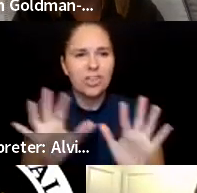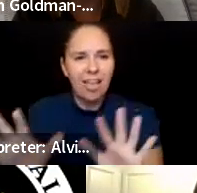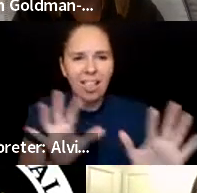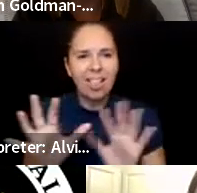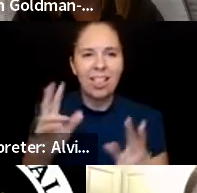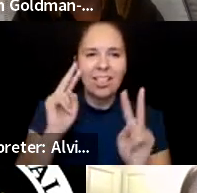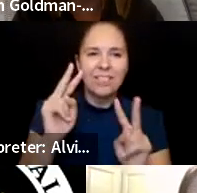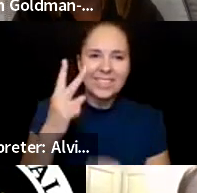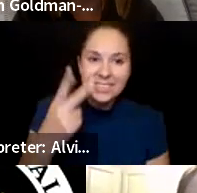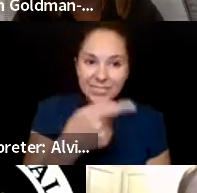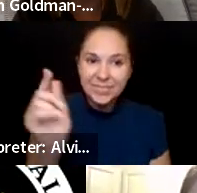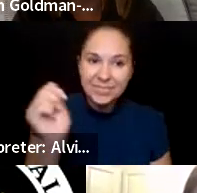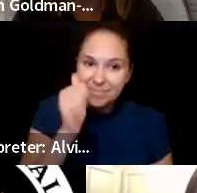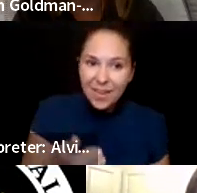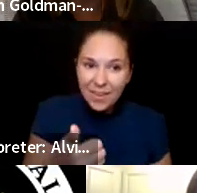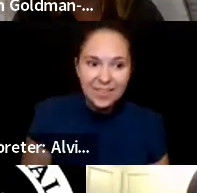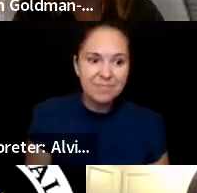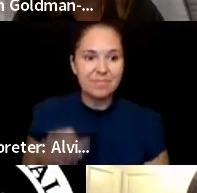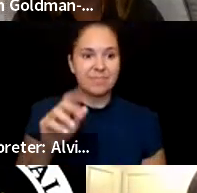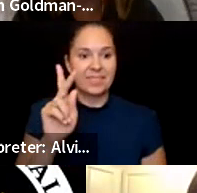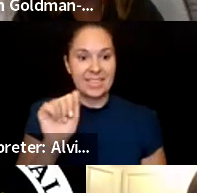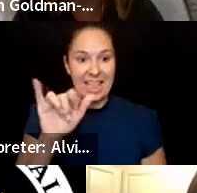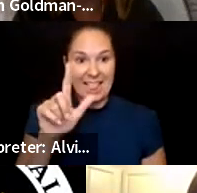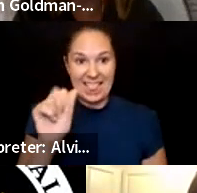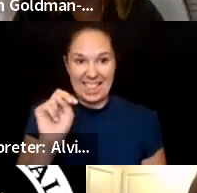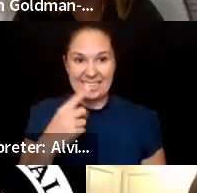seeing y'all tomorrow. Abby, I was gonna say